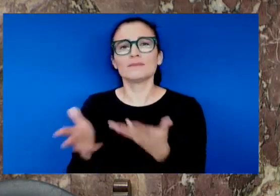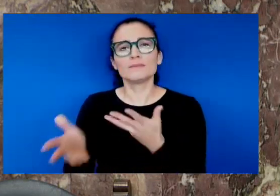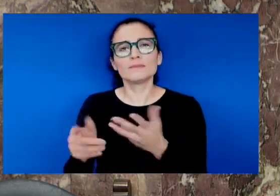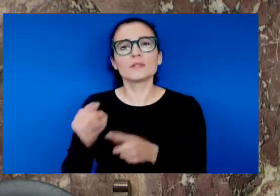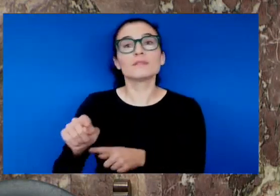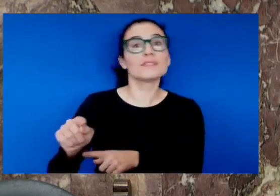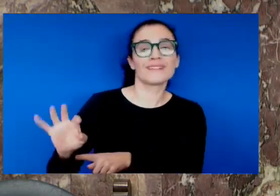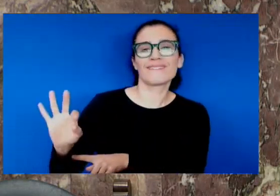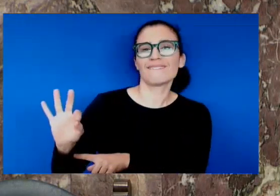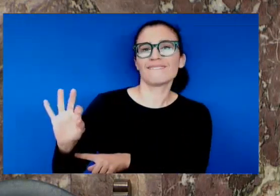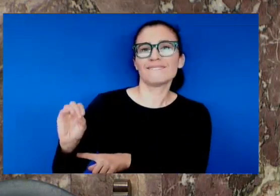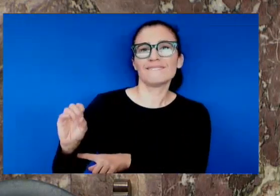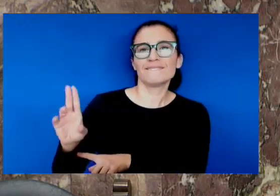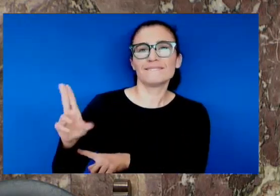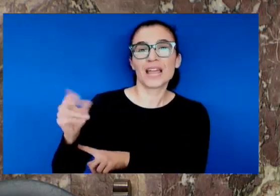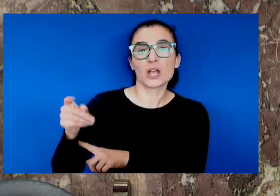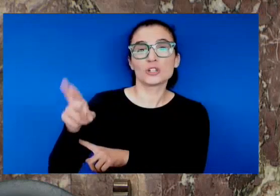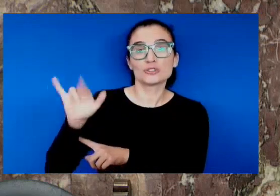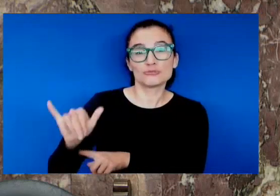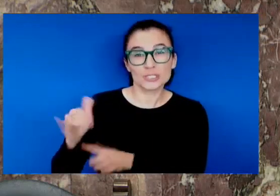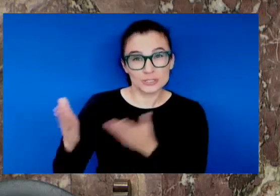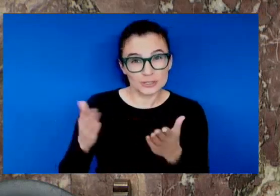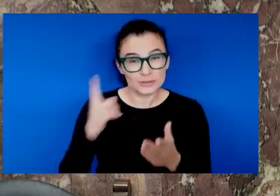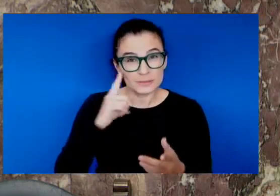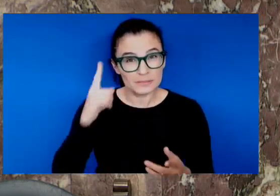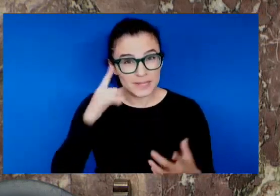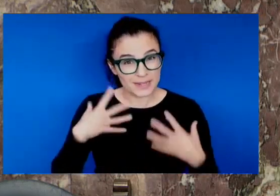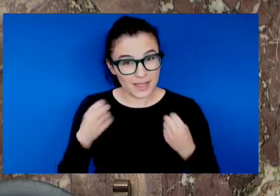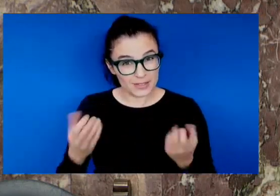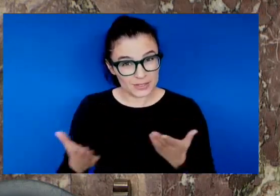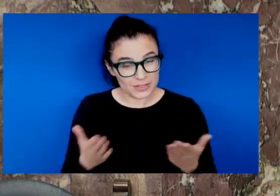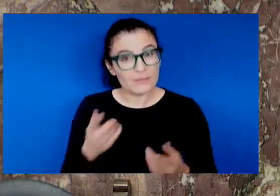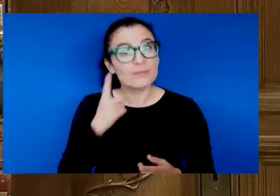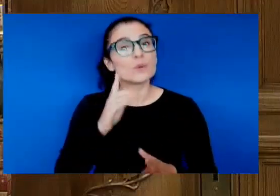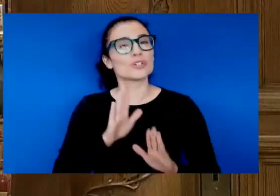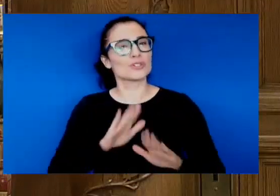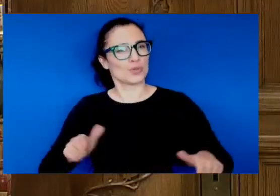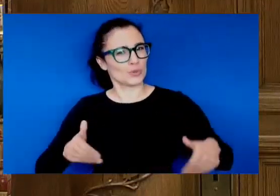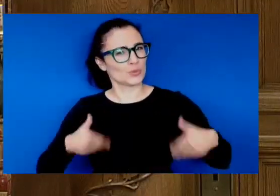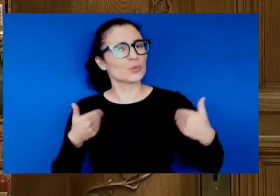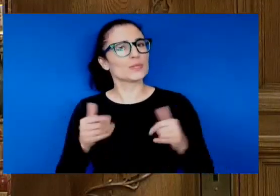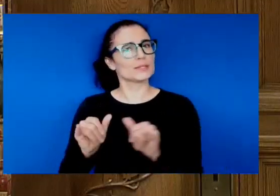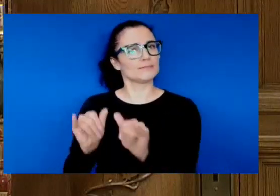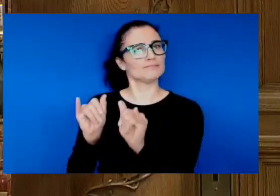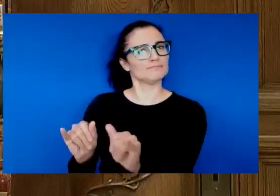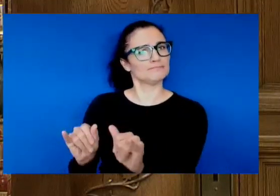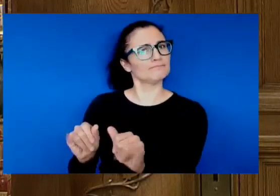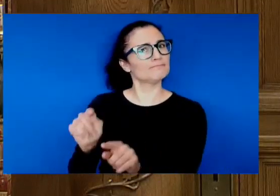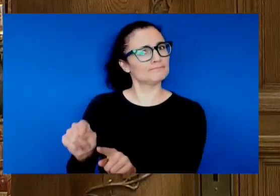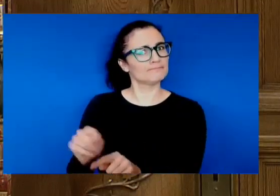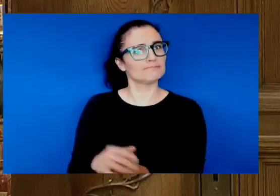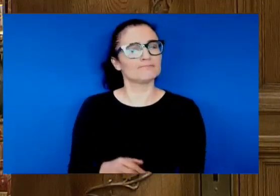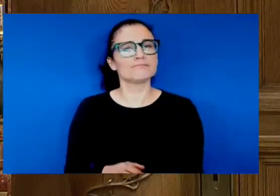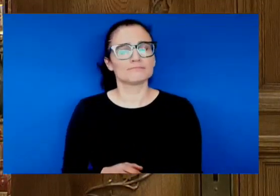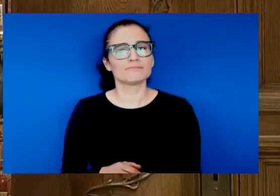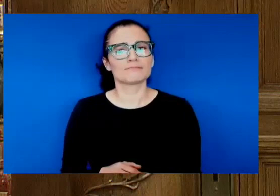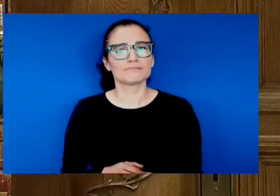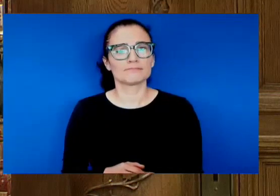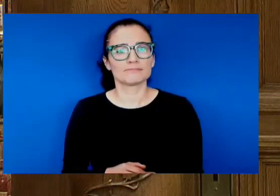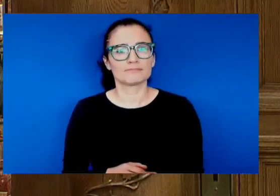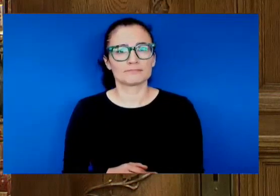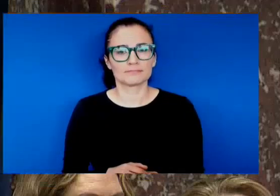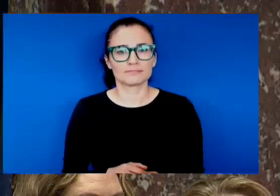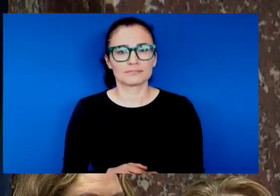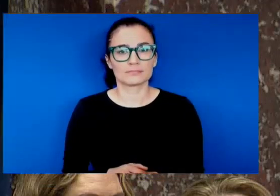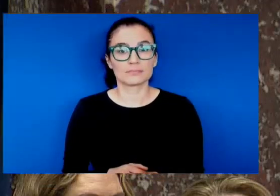children and youth. That's work we'll keep doing with partners and with our health system. Leader of the Fourth Party, supplemental.